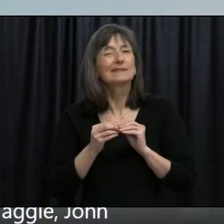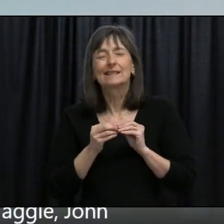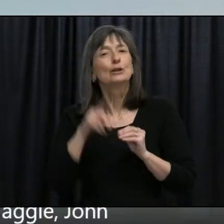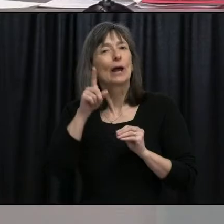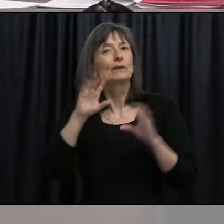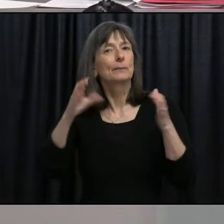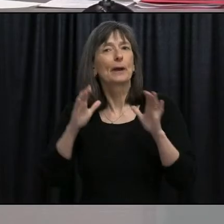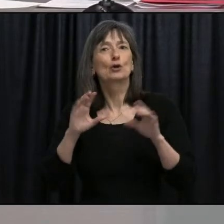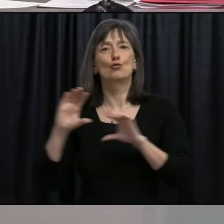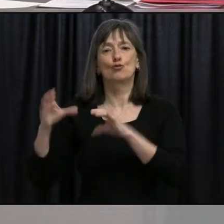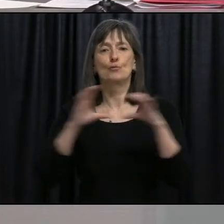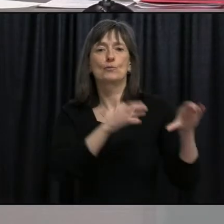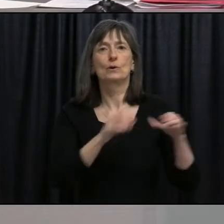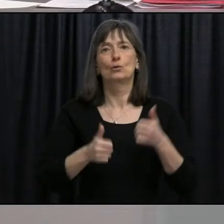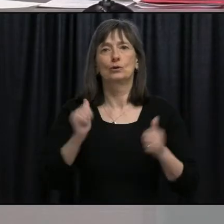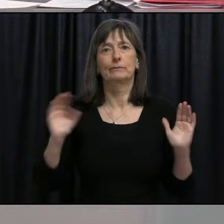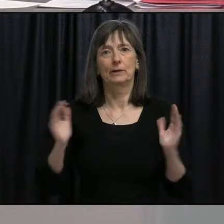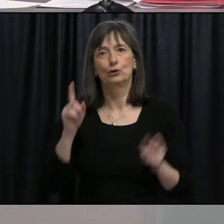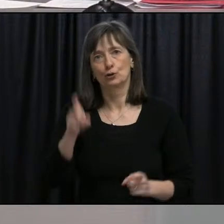Okay, thank you.